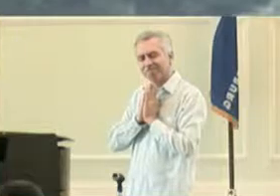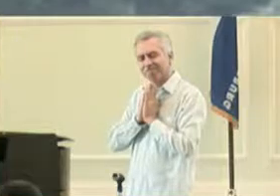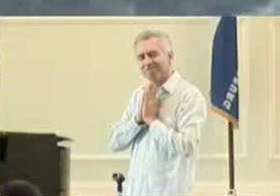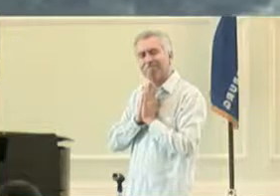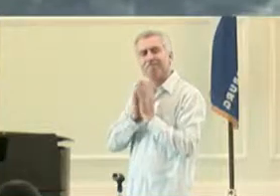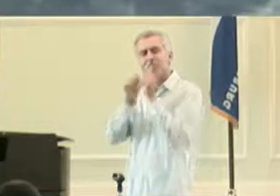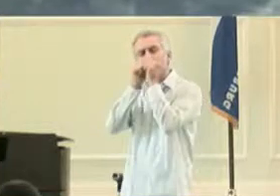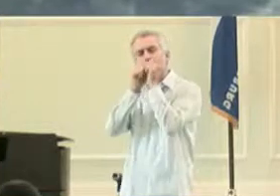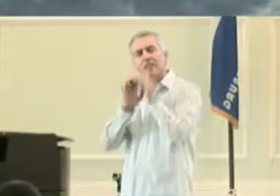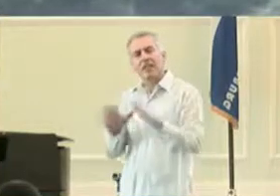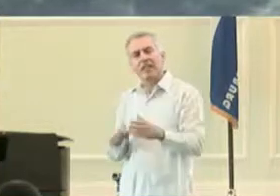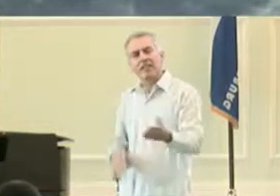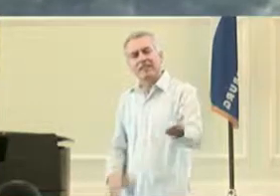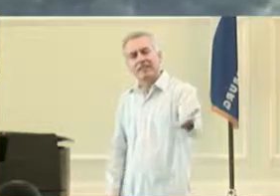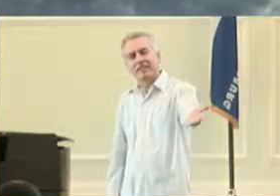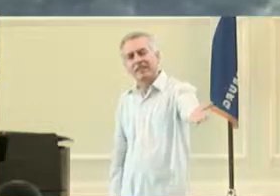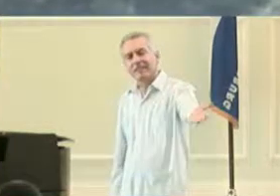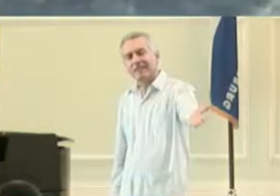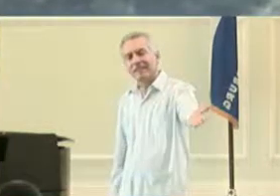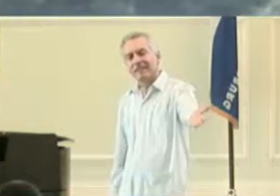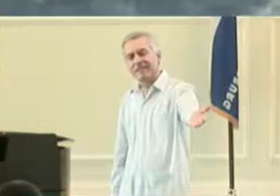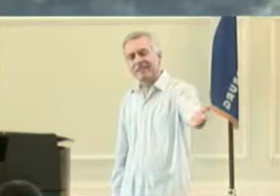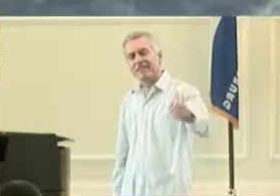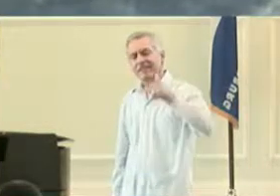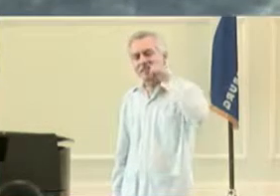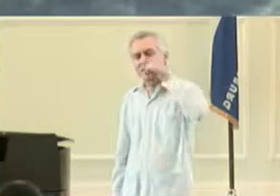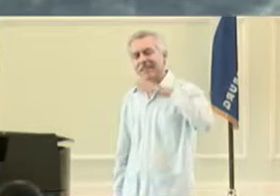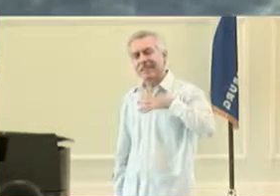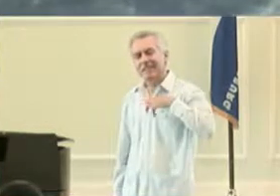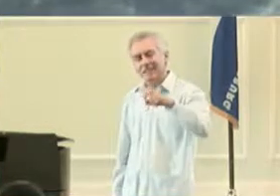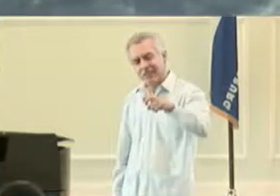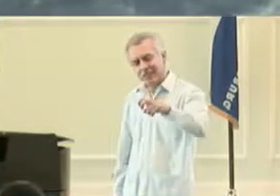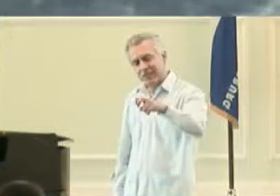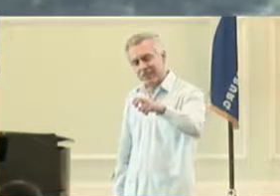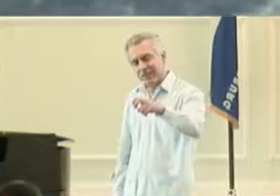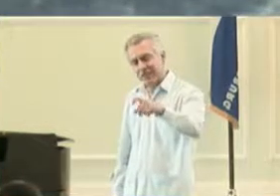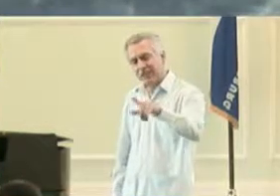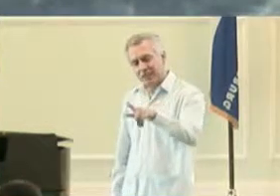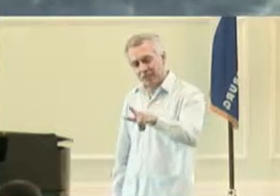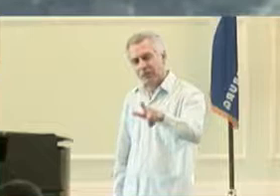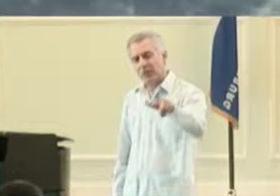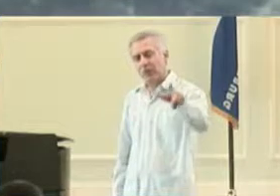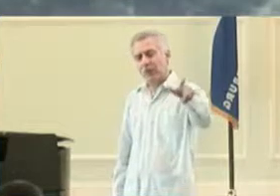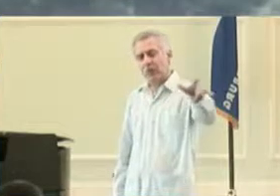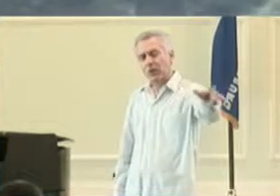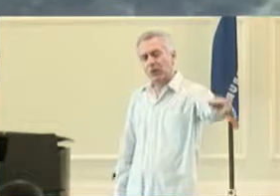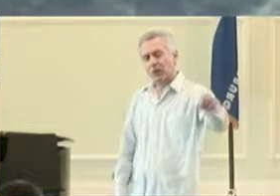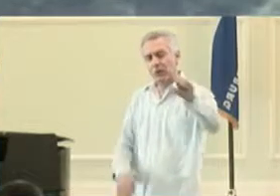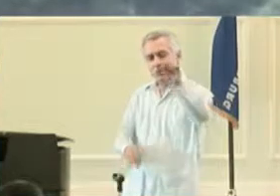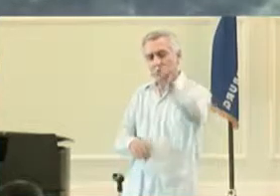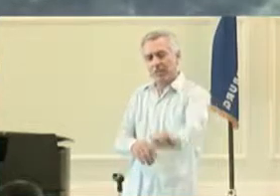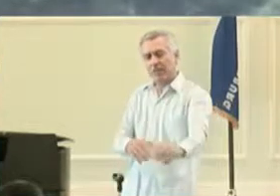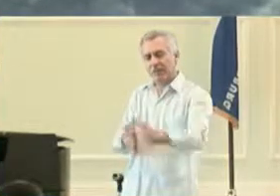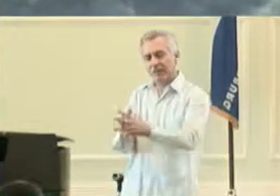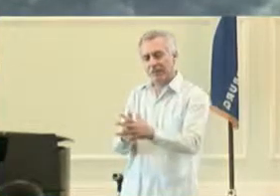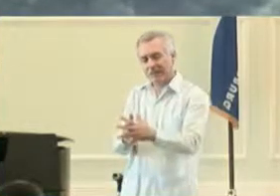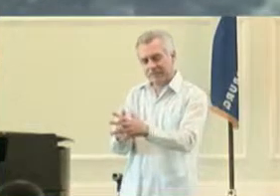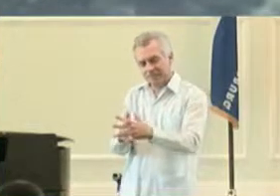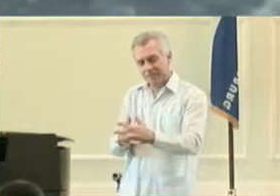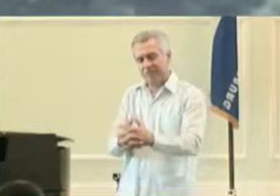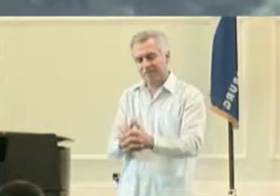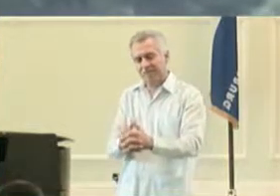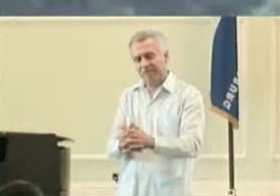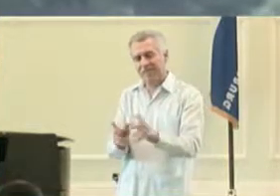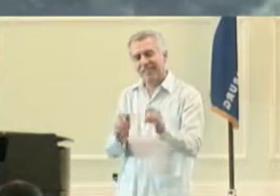bless Raquel as she goes to South America. And then other places, Lord, may you give her